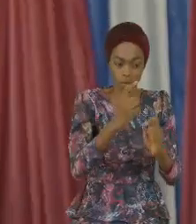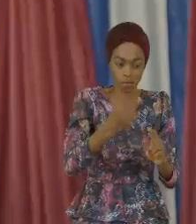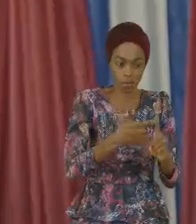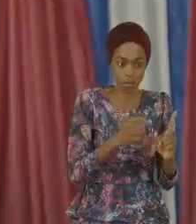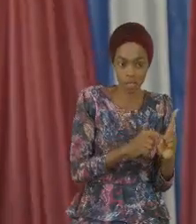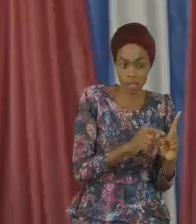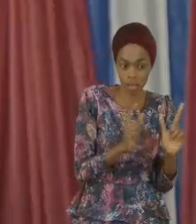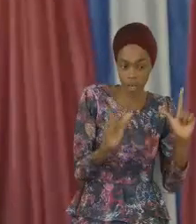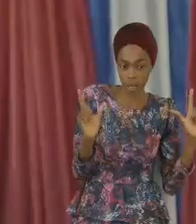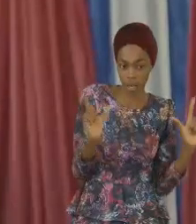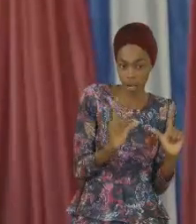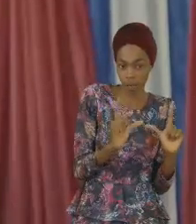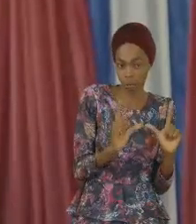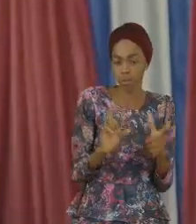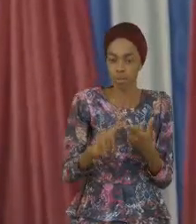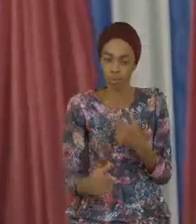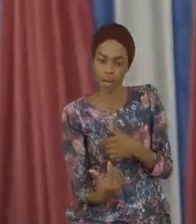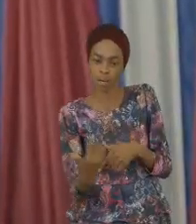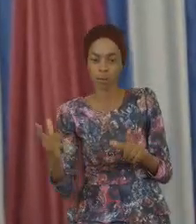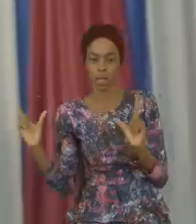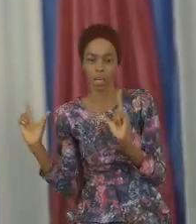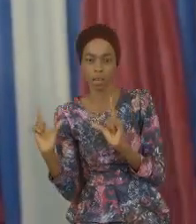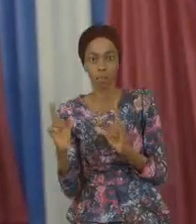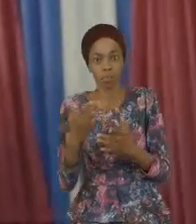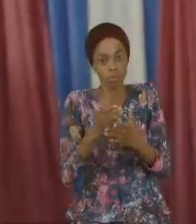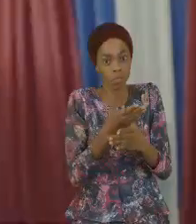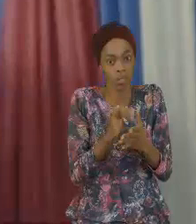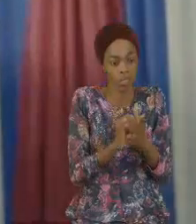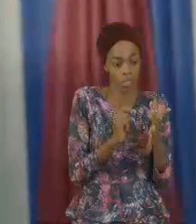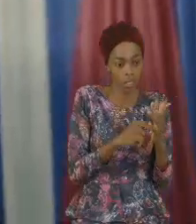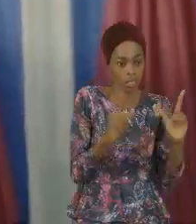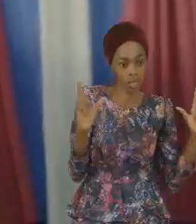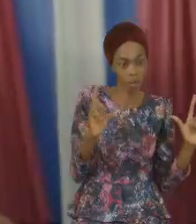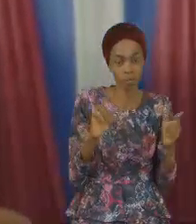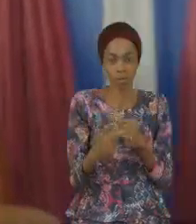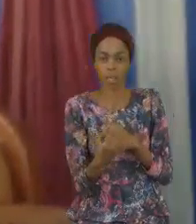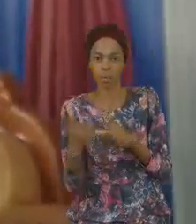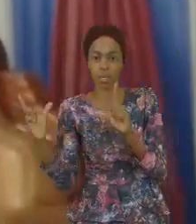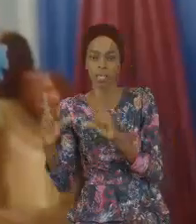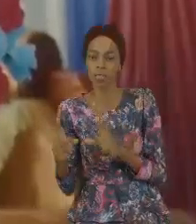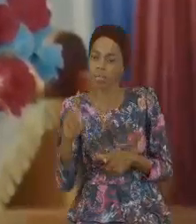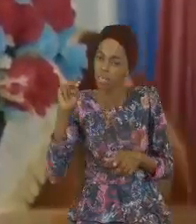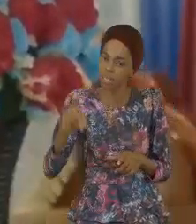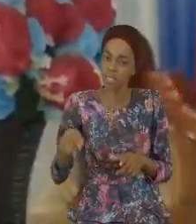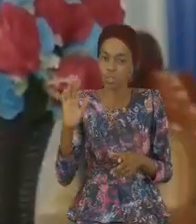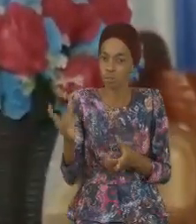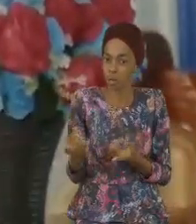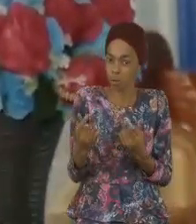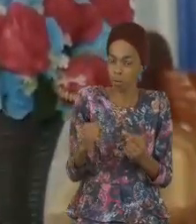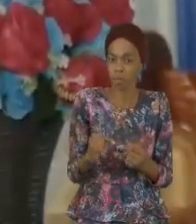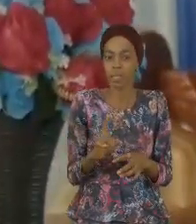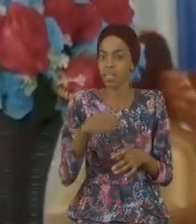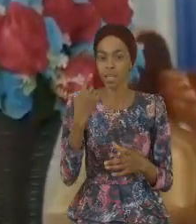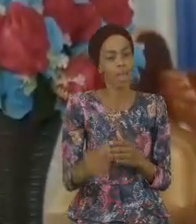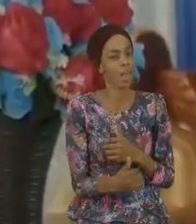point. Between this point and that point, needs will arise, and whatsoever you ask,